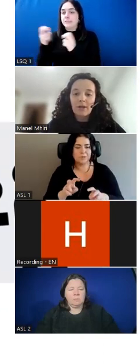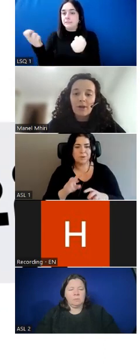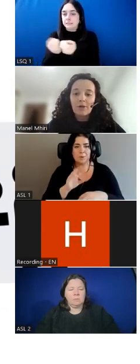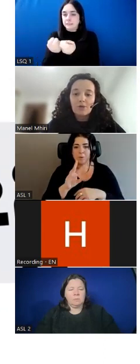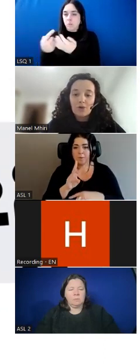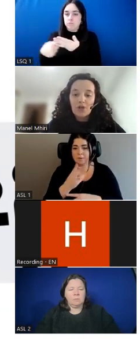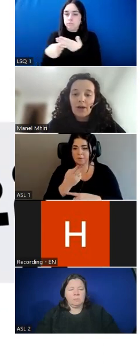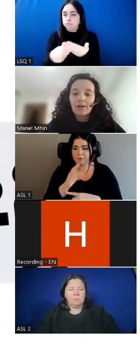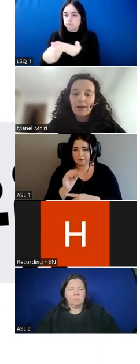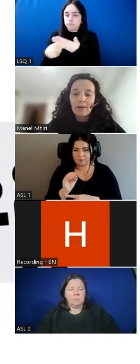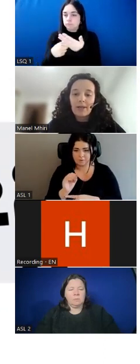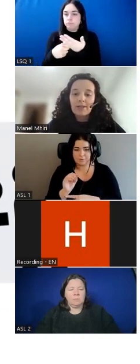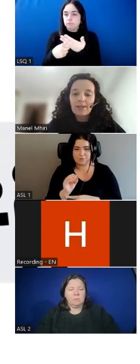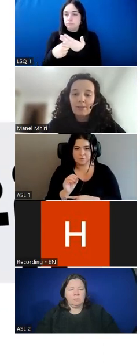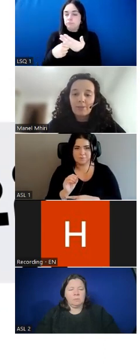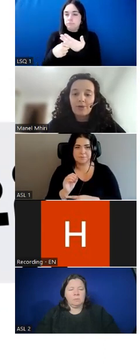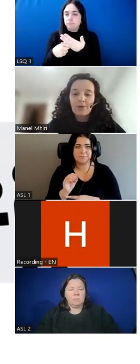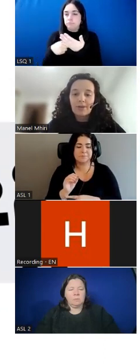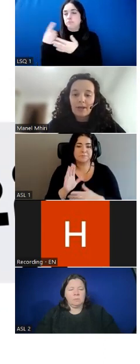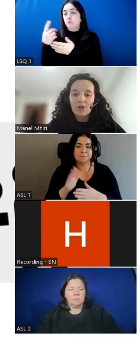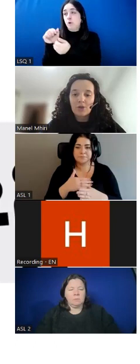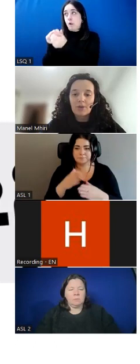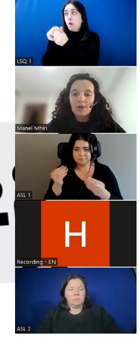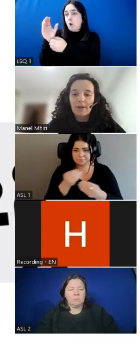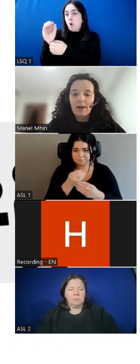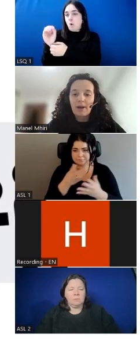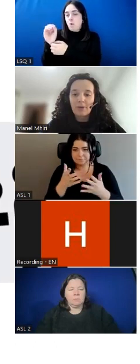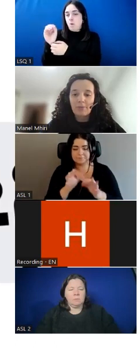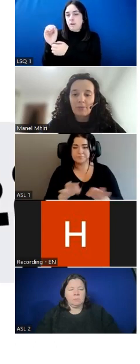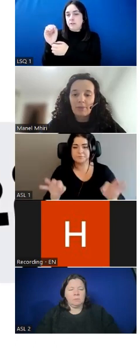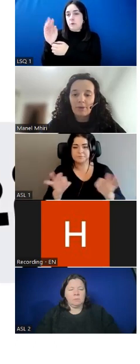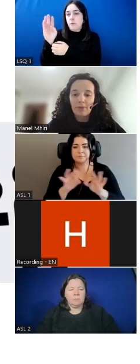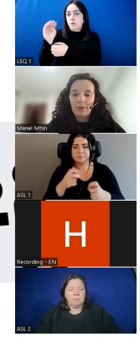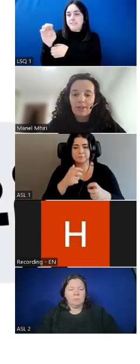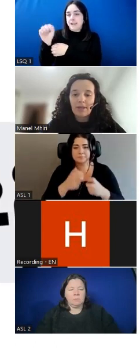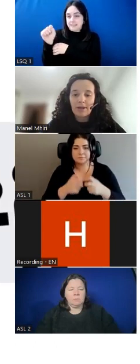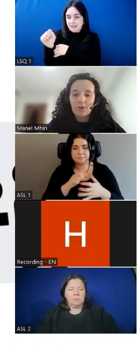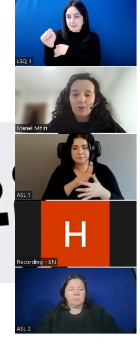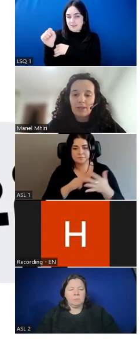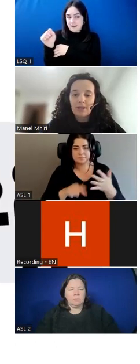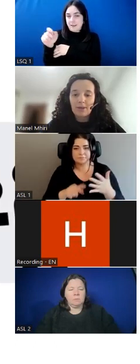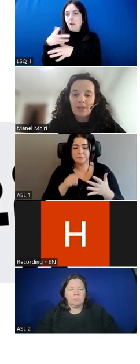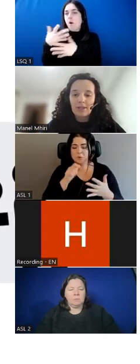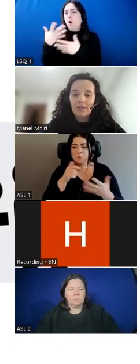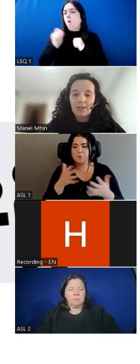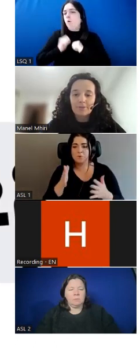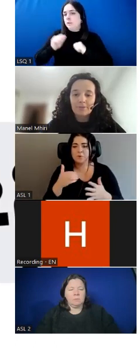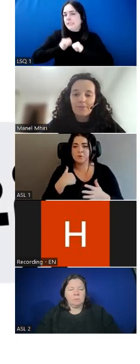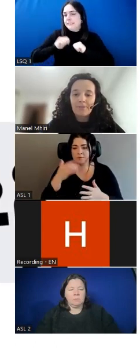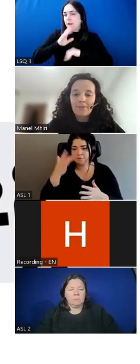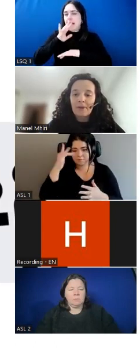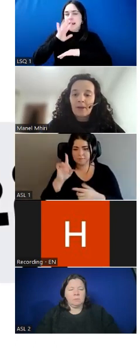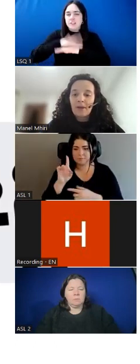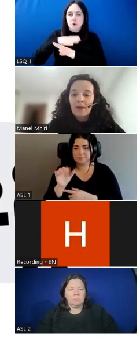Organization, to share these important issues that count for people with intellectual disabilities.